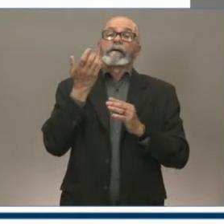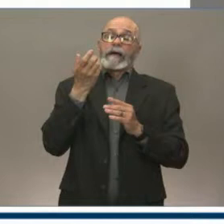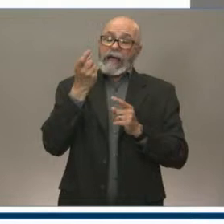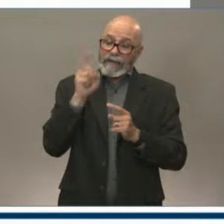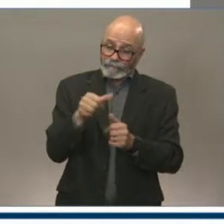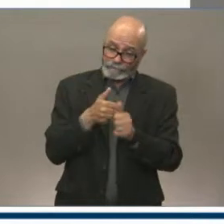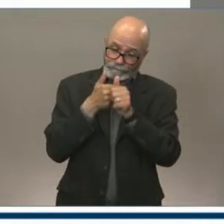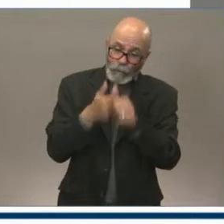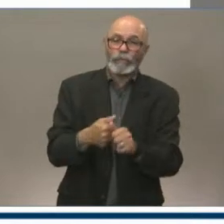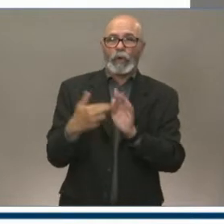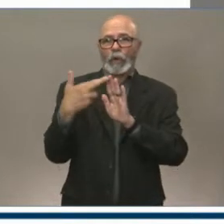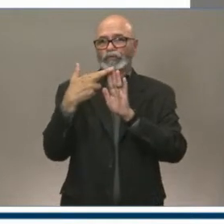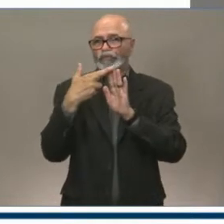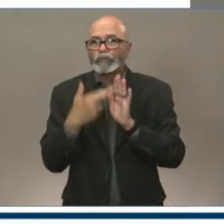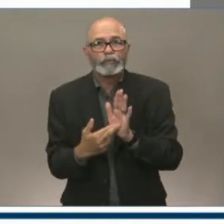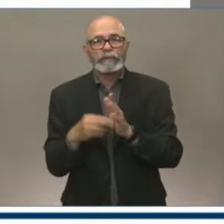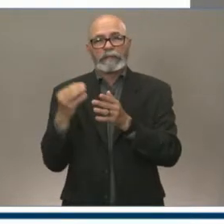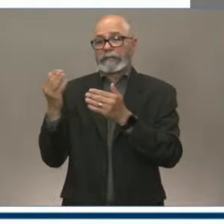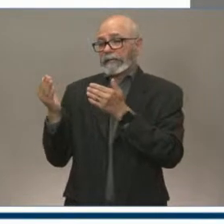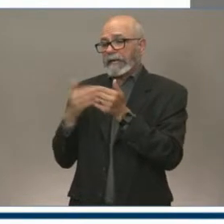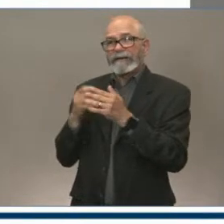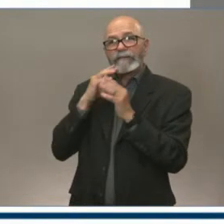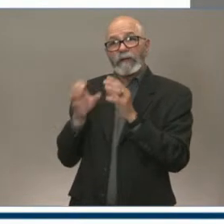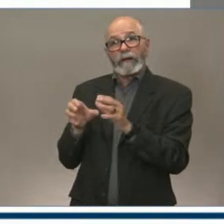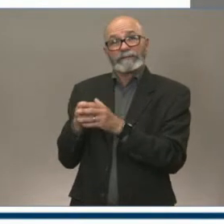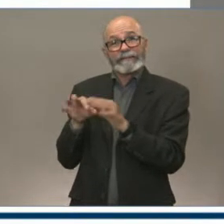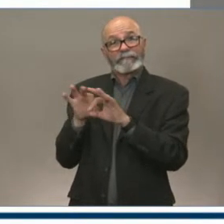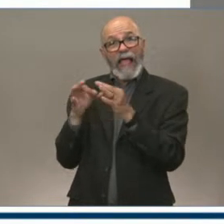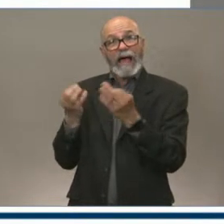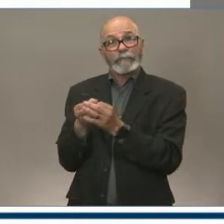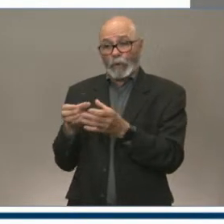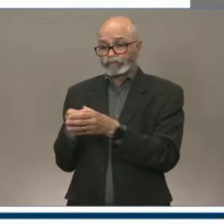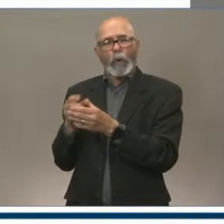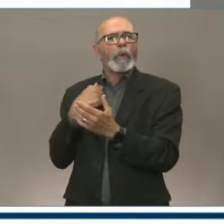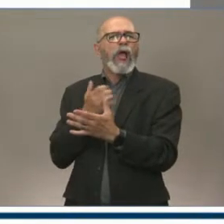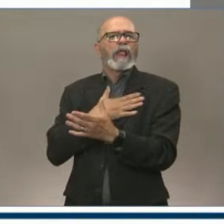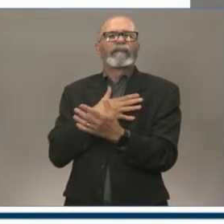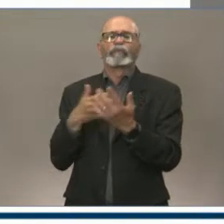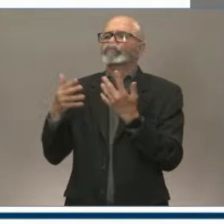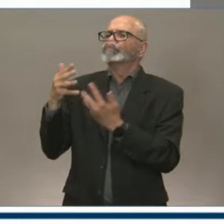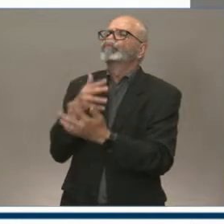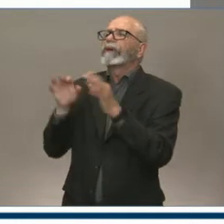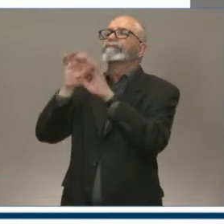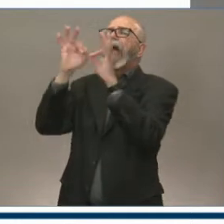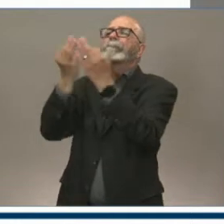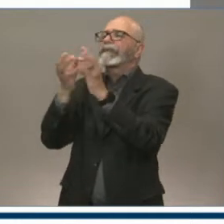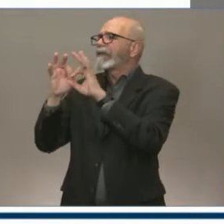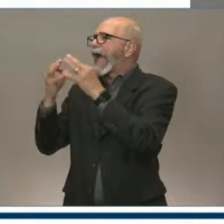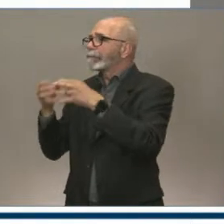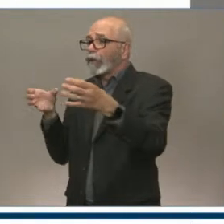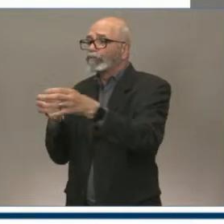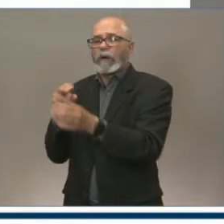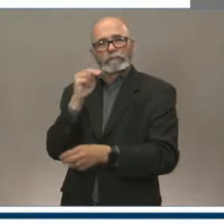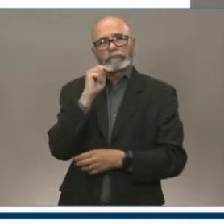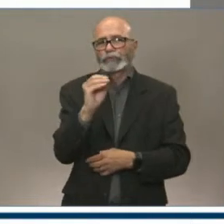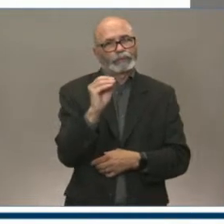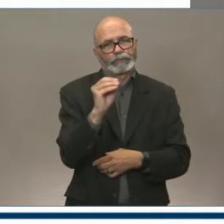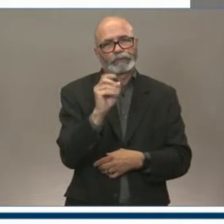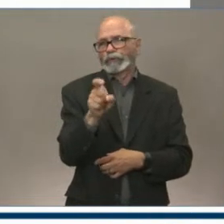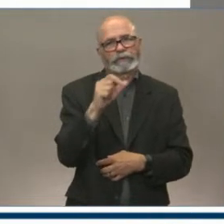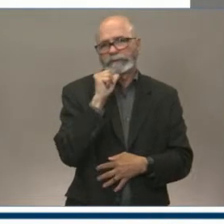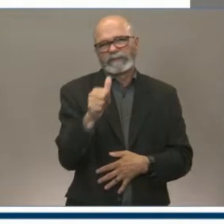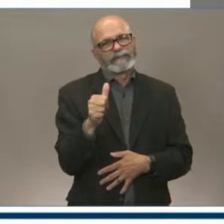be gathering with people outside your household at all. Effective immediately, there are no indoor or outdoor